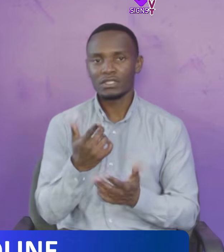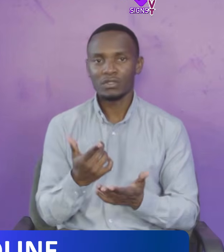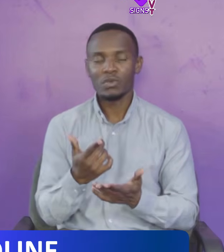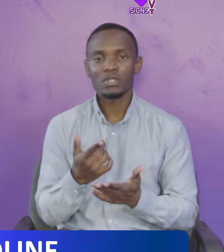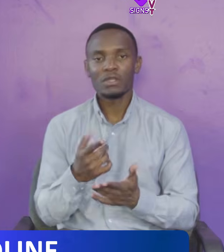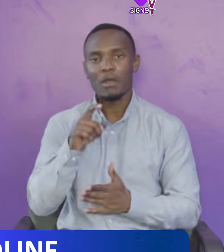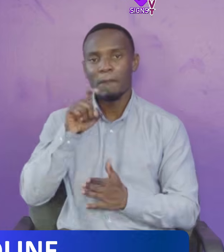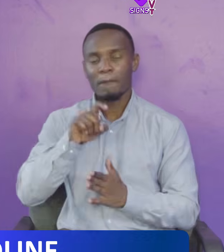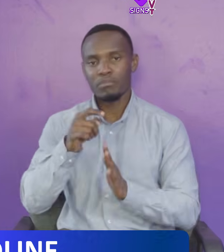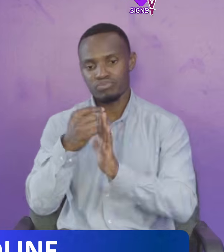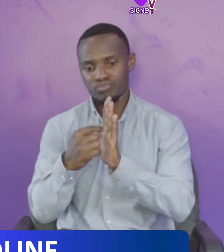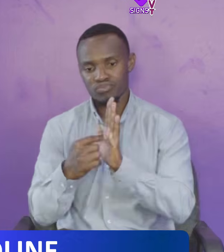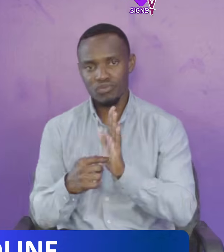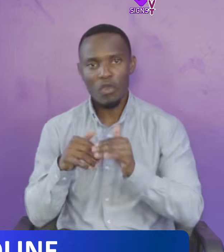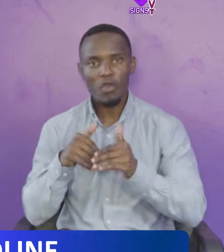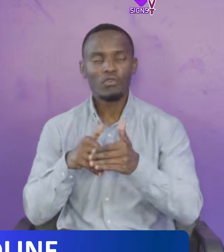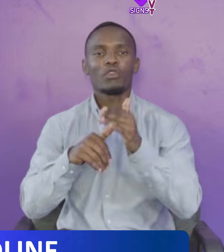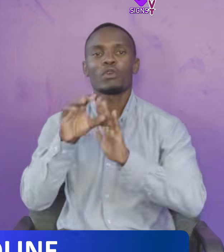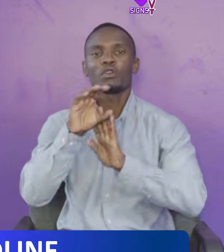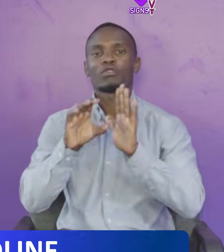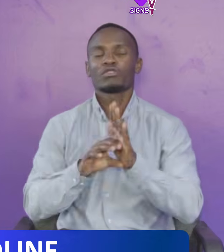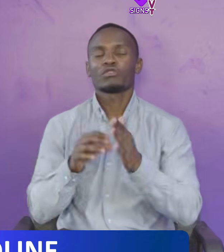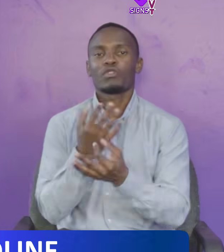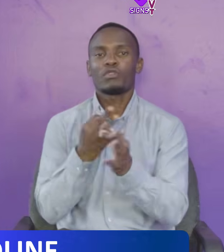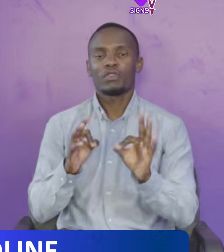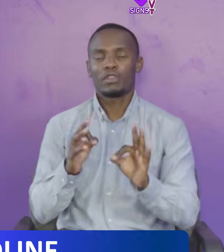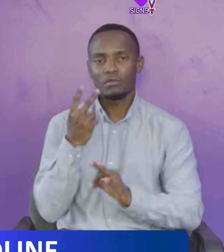Here are some of the details from this story.